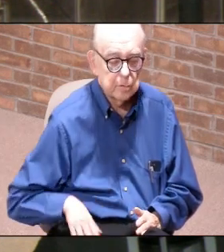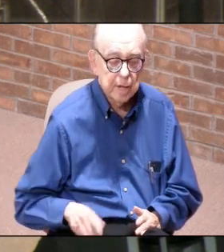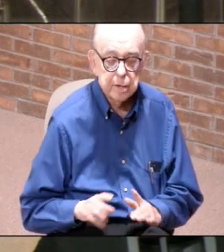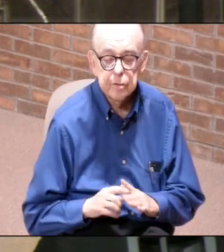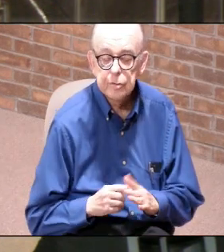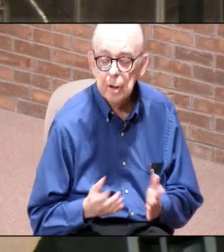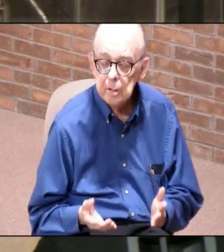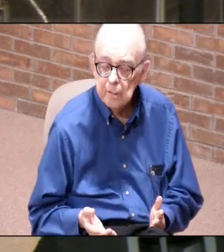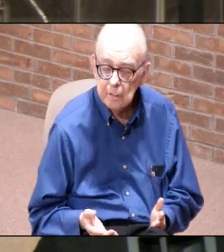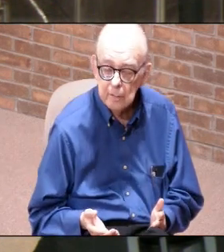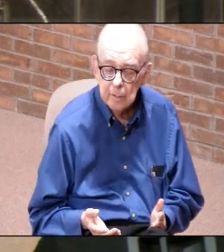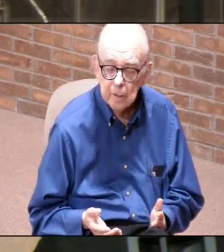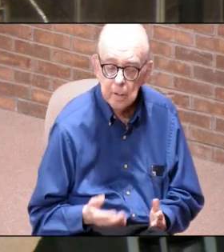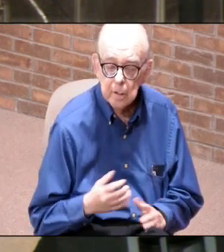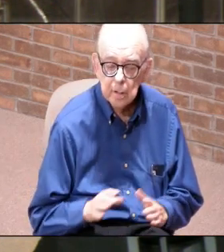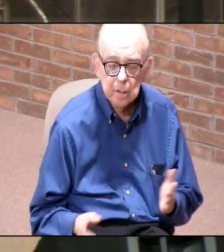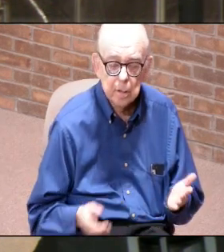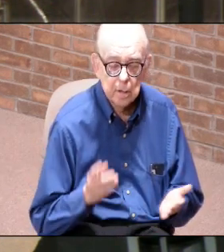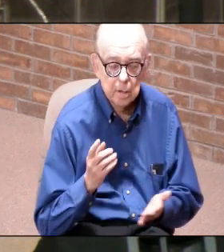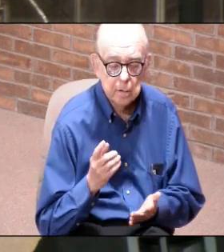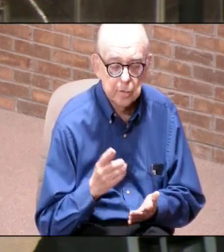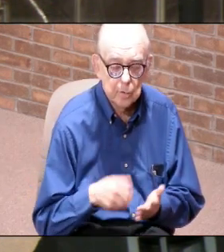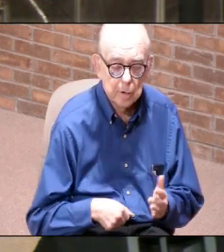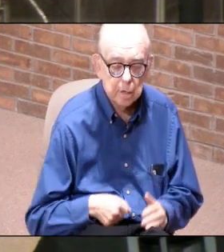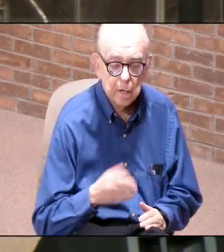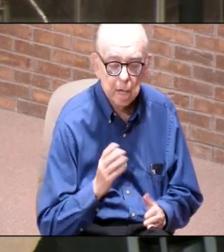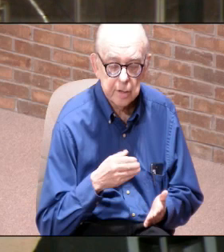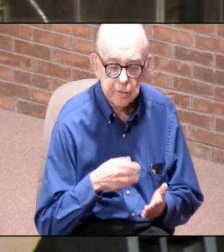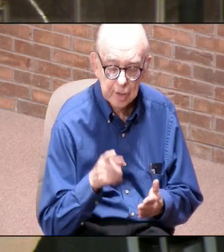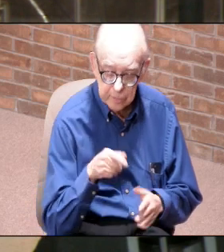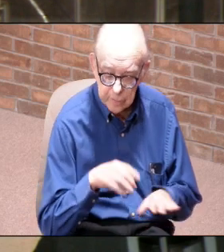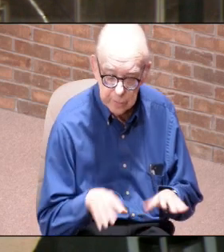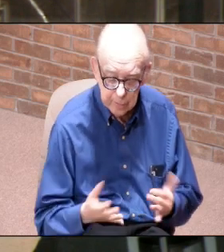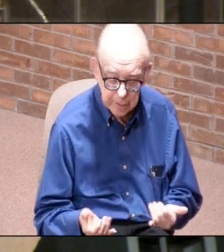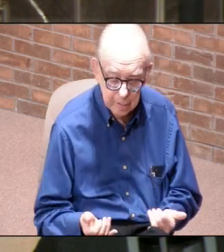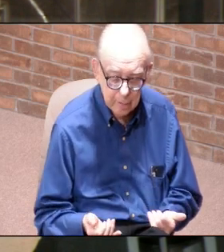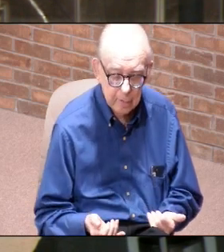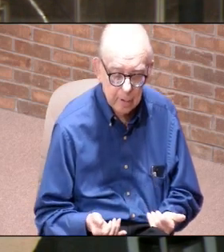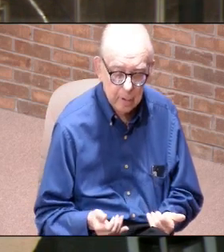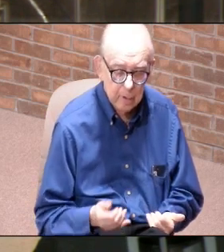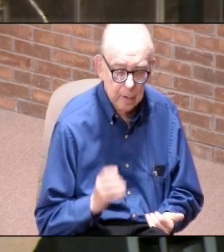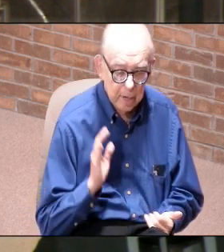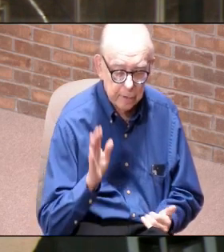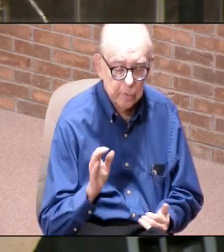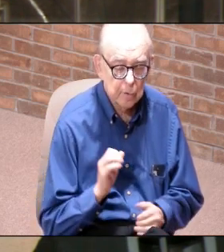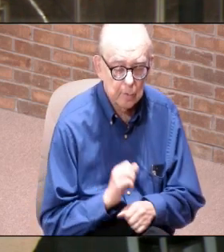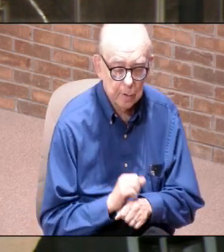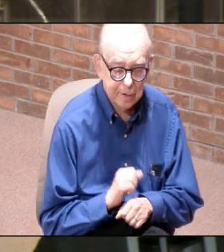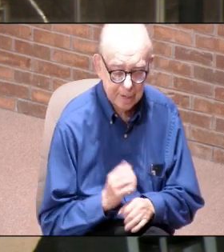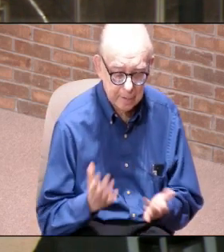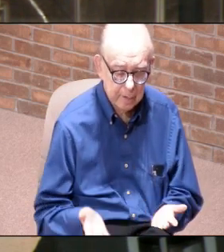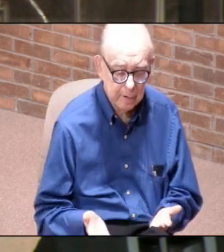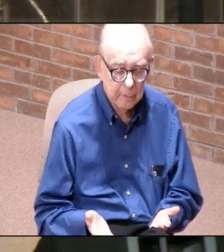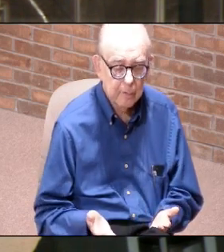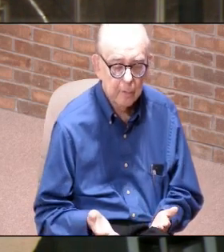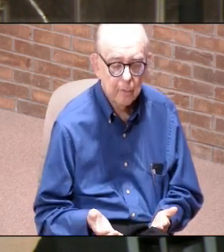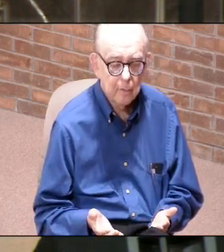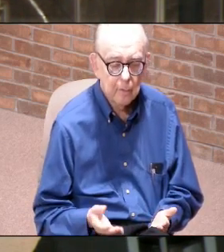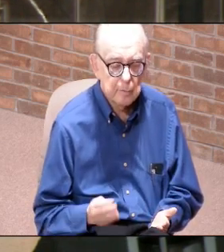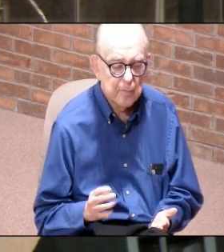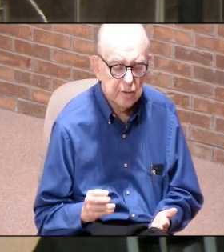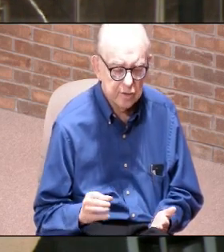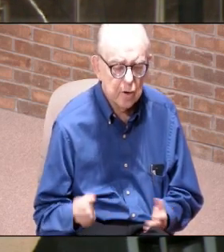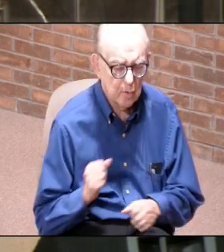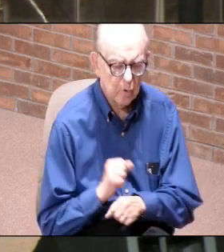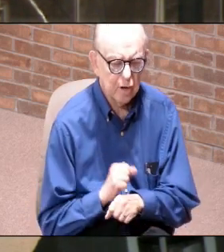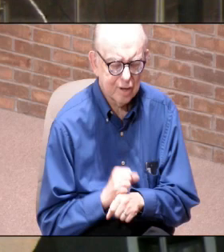start to do what it is that God has sent you here to do in your mission that is there.